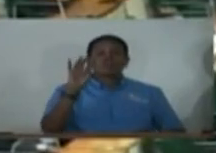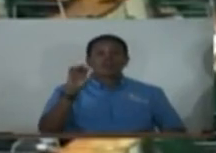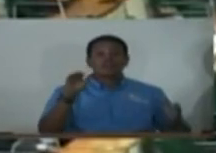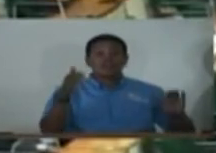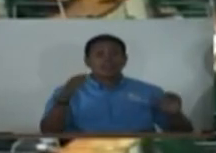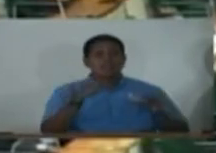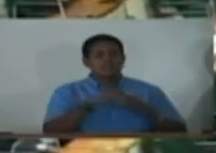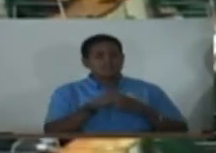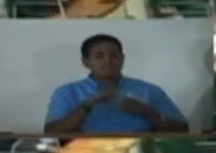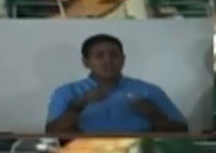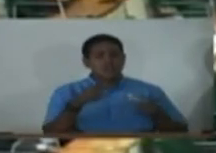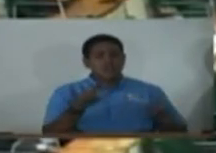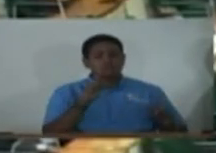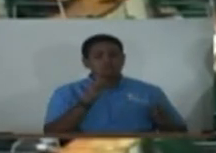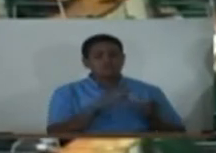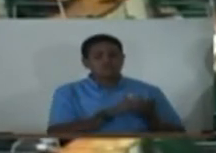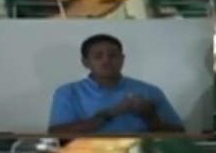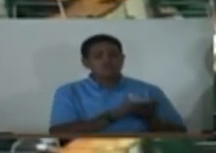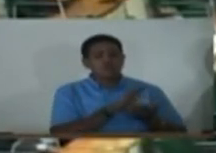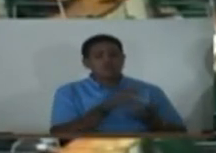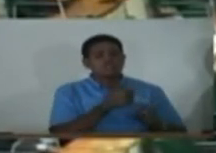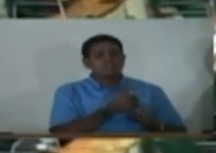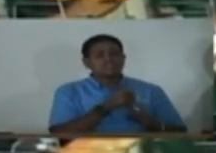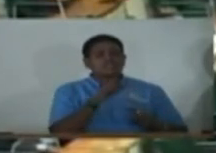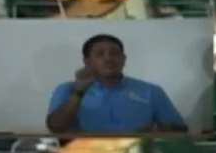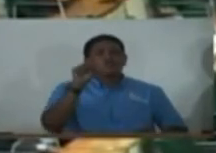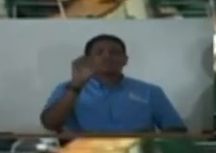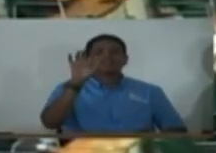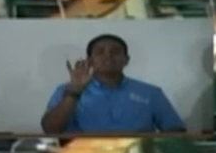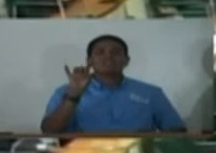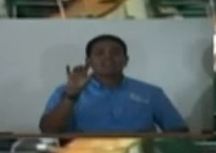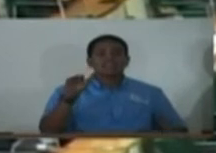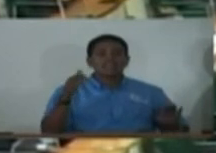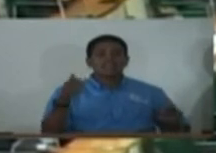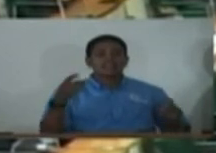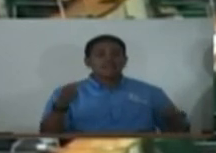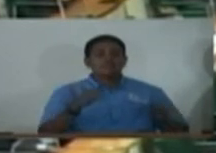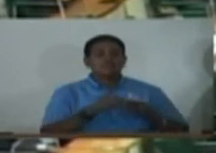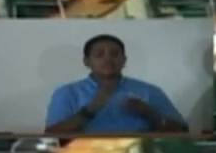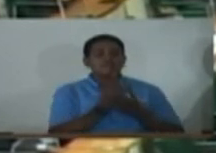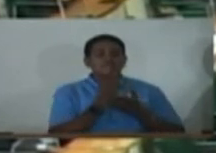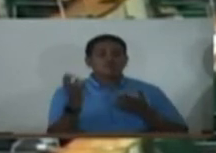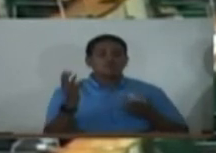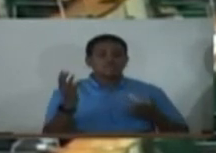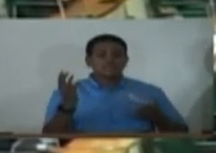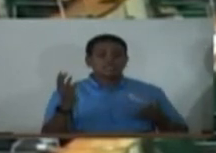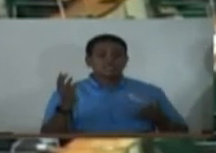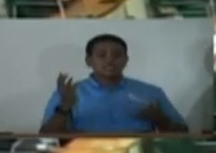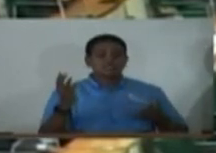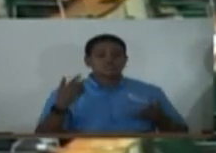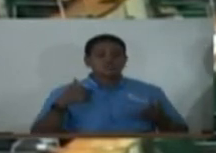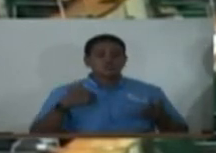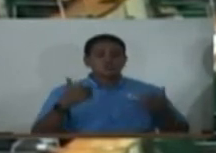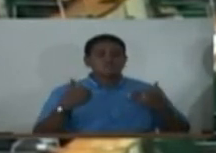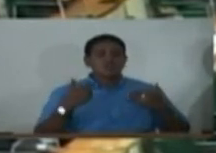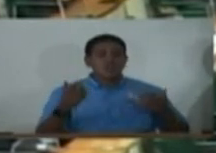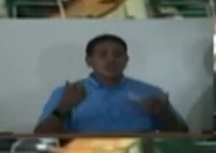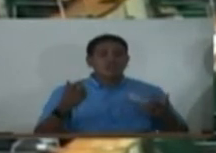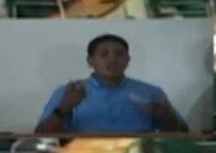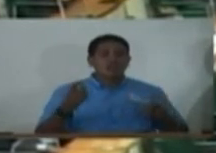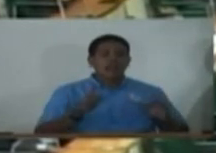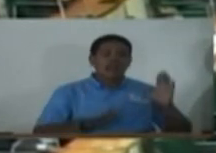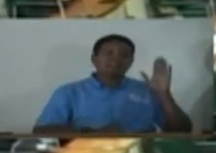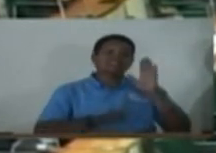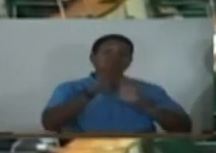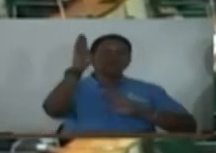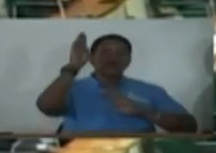deaths that have been recorded, 158 have occurred in the last 4 weeks. Wow. So we have had actually a spike